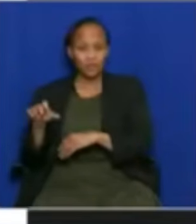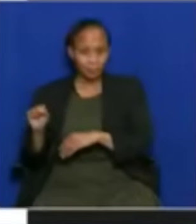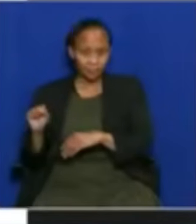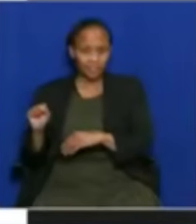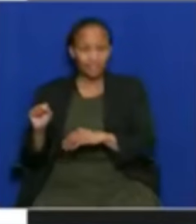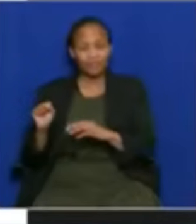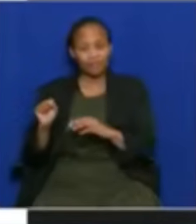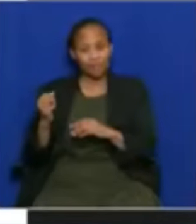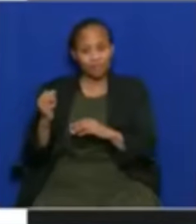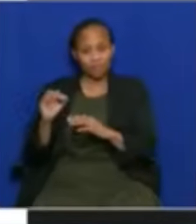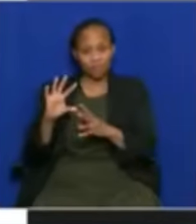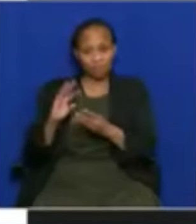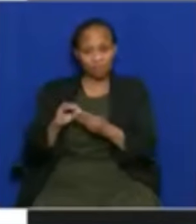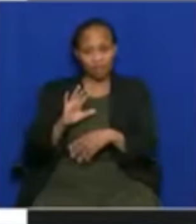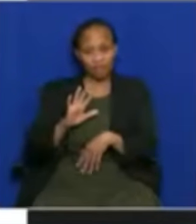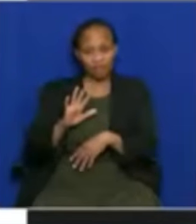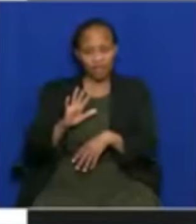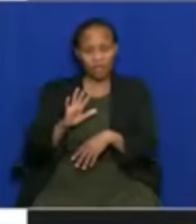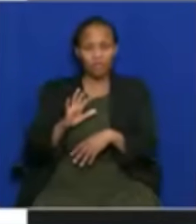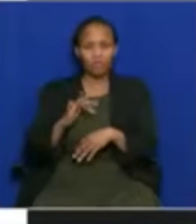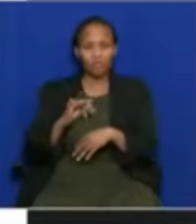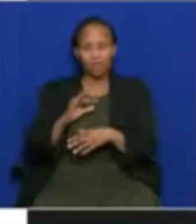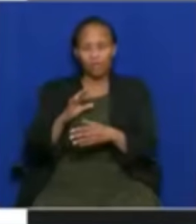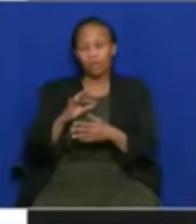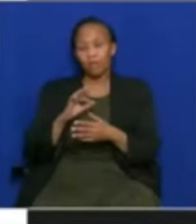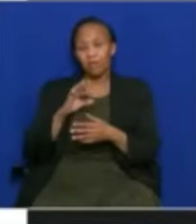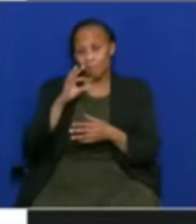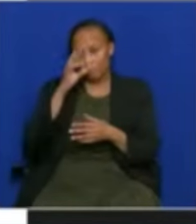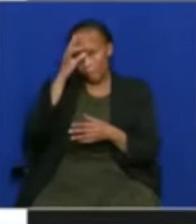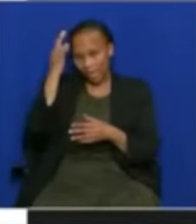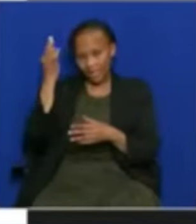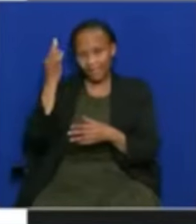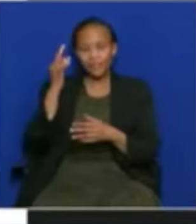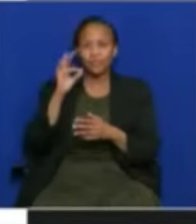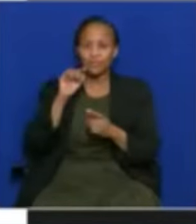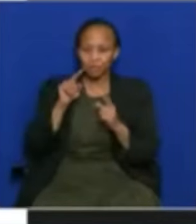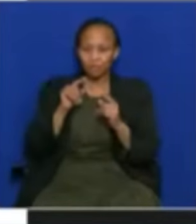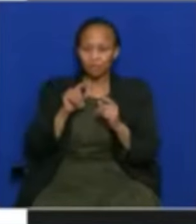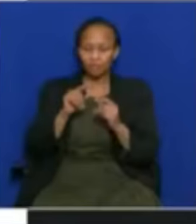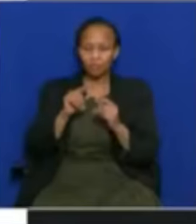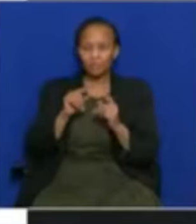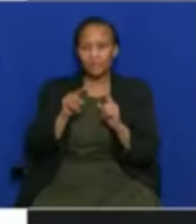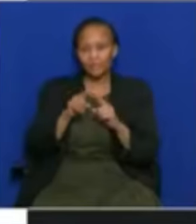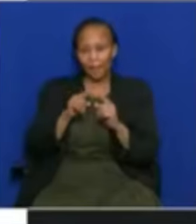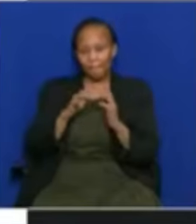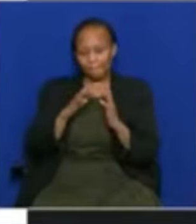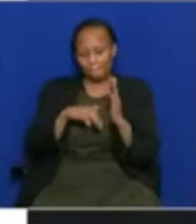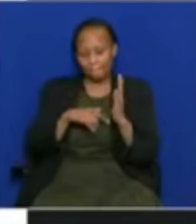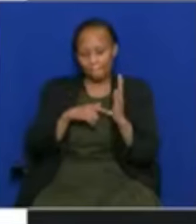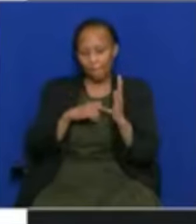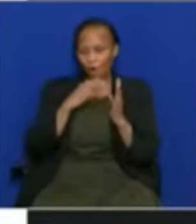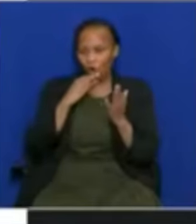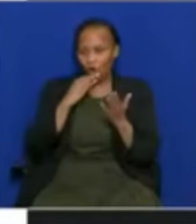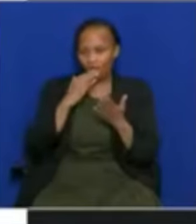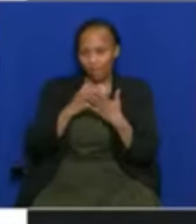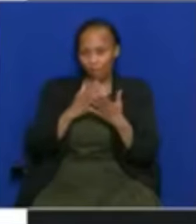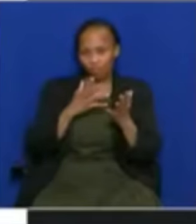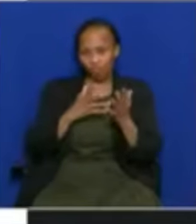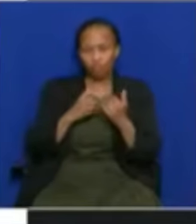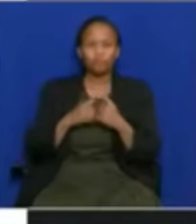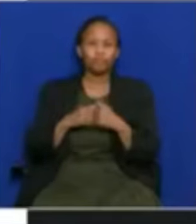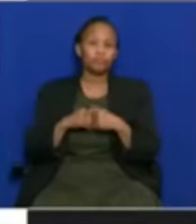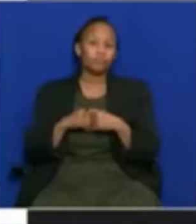And the minute confirms as such, okay? The minute that we've just looked at Yes. confirms as